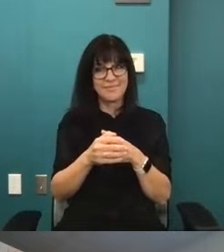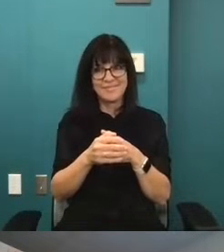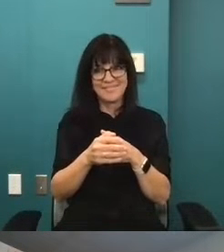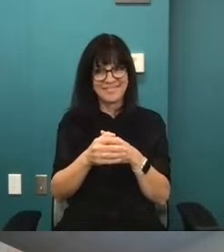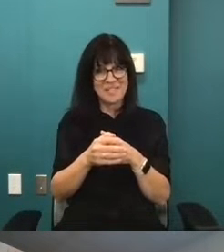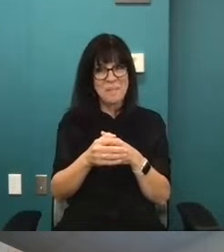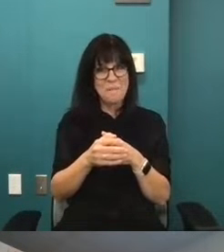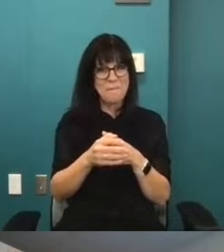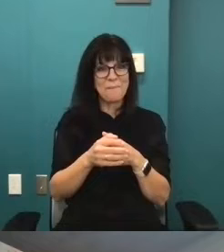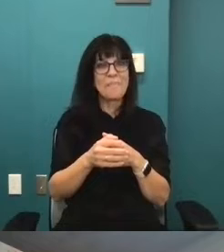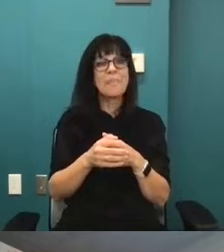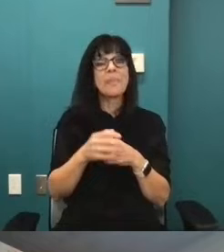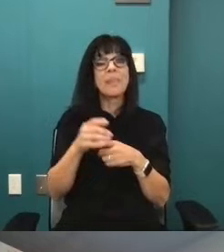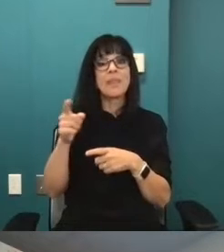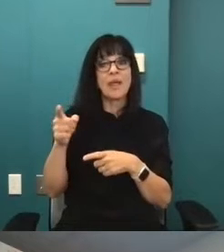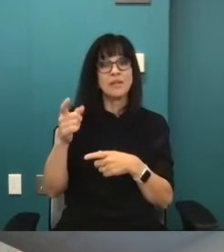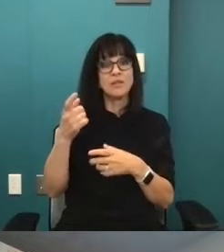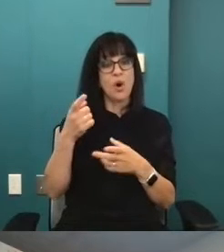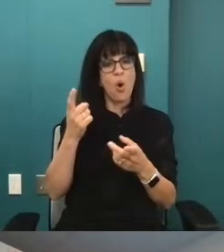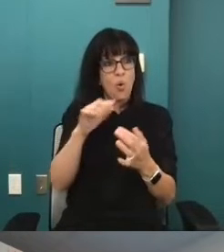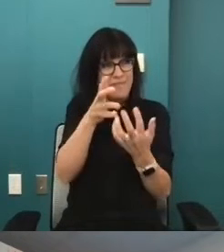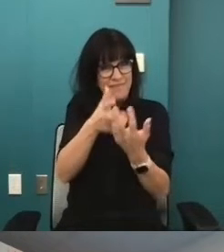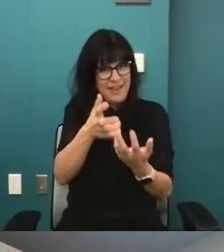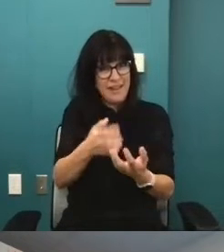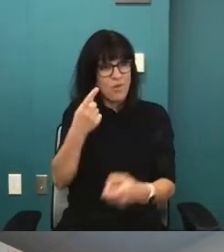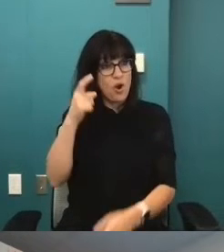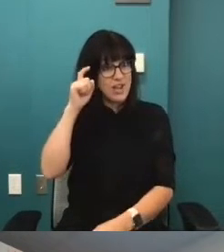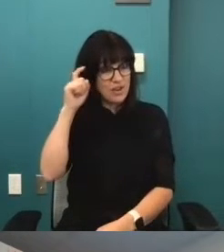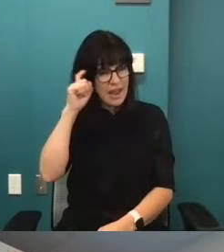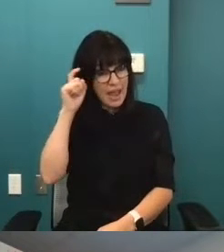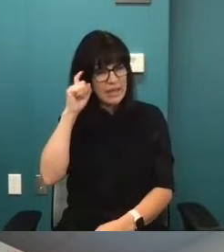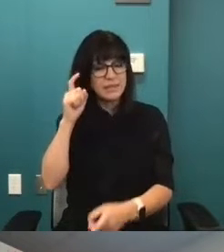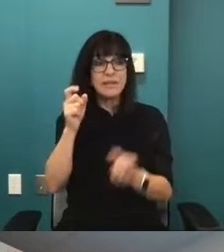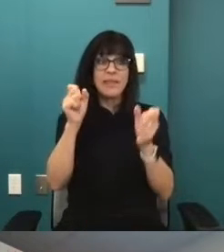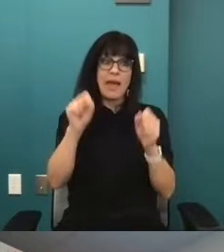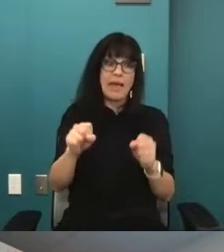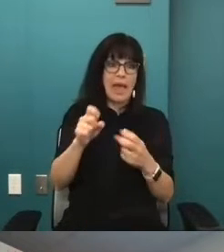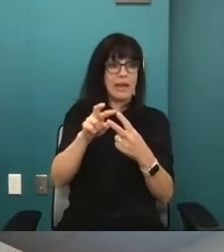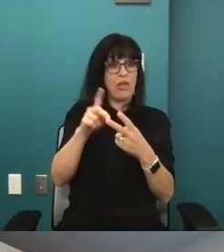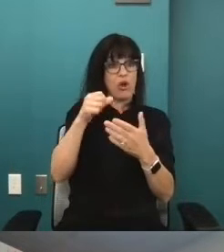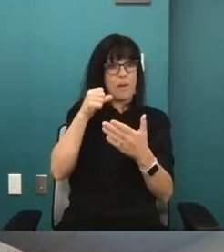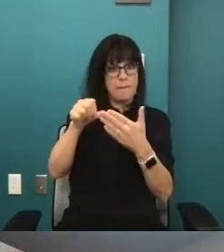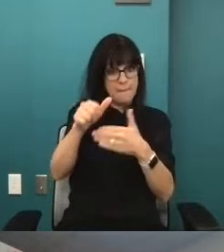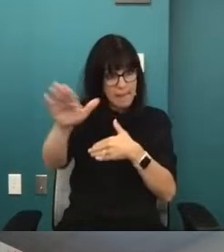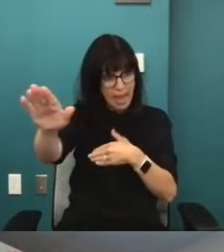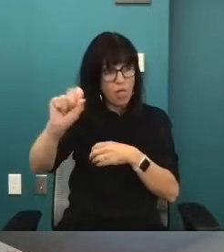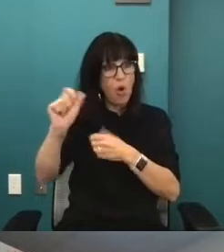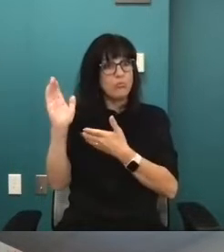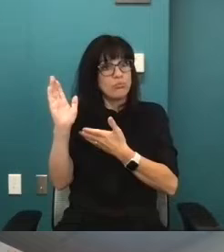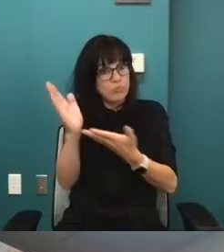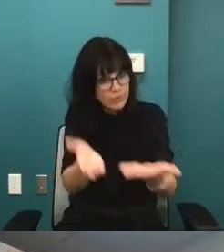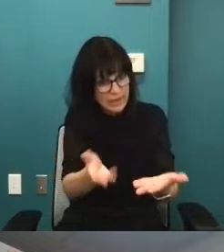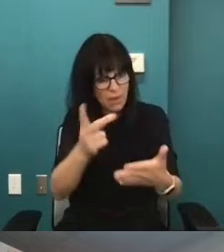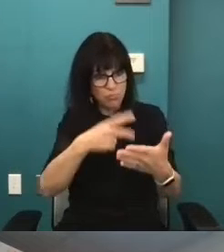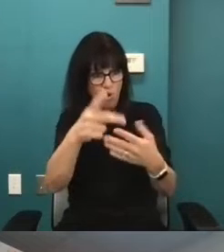Hearing aid fitting. Like we said before, providers can either mail or have hearing aids delivered that they can program